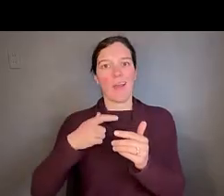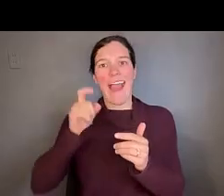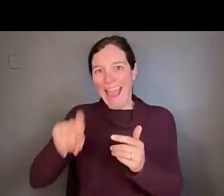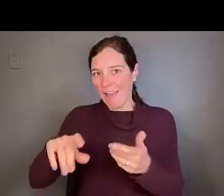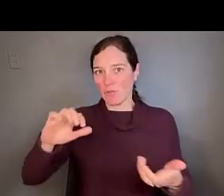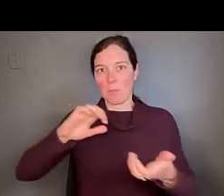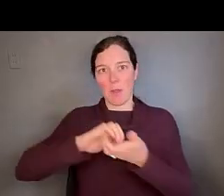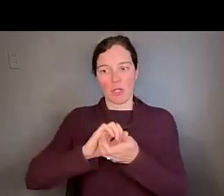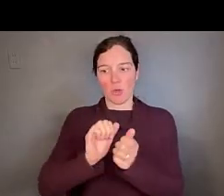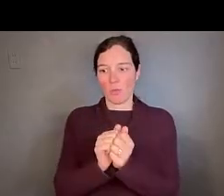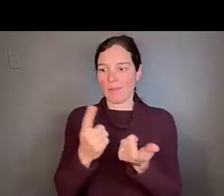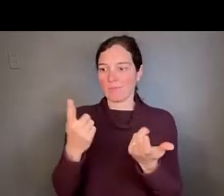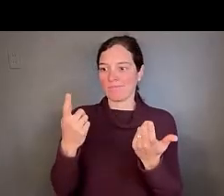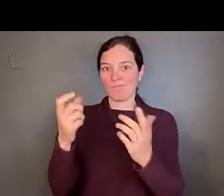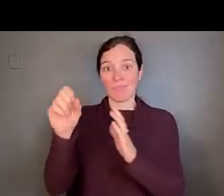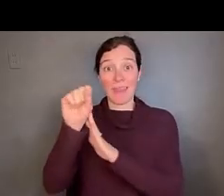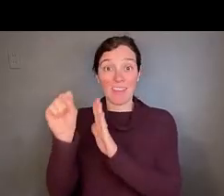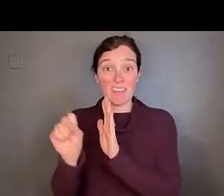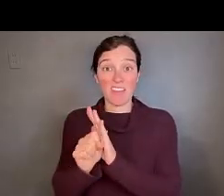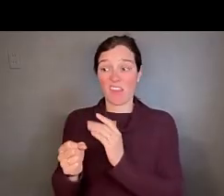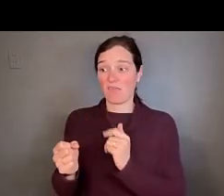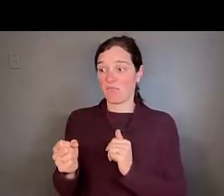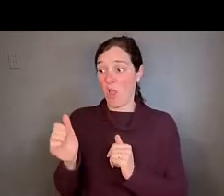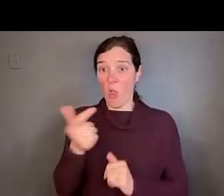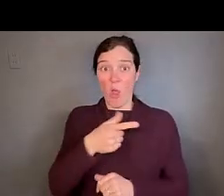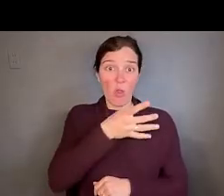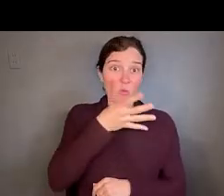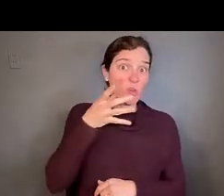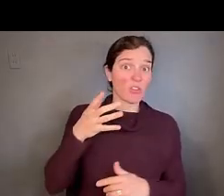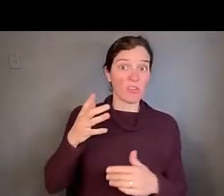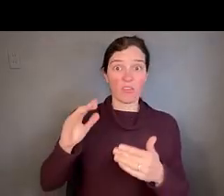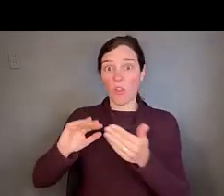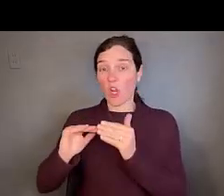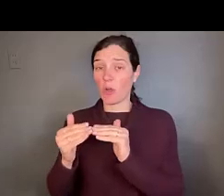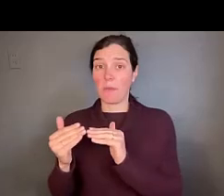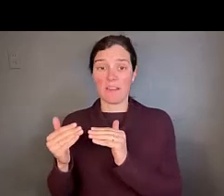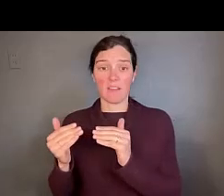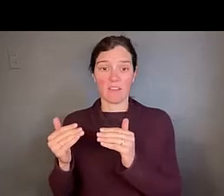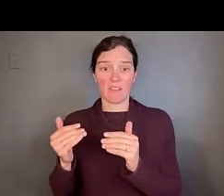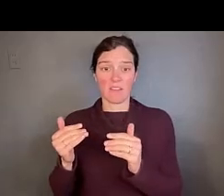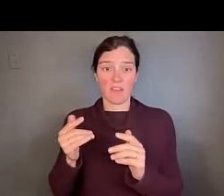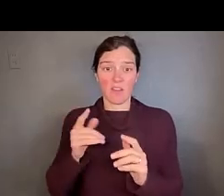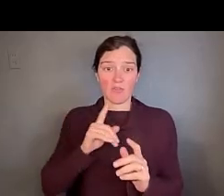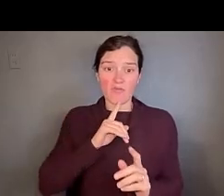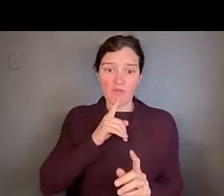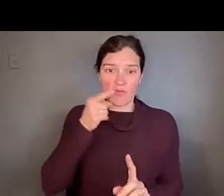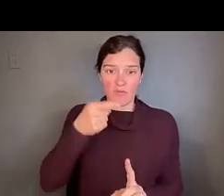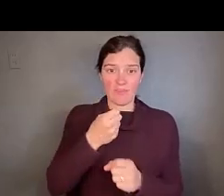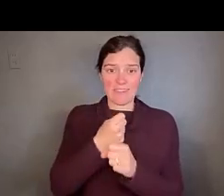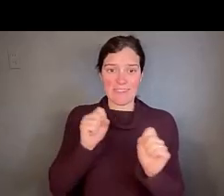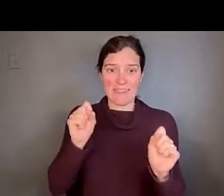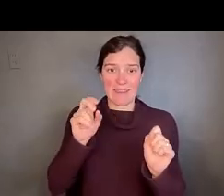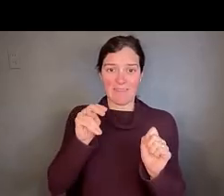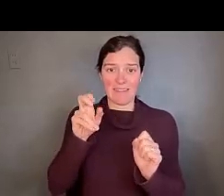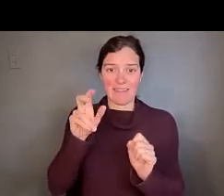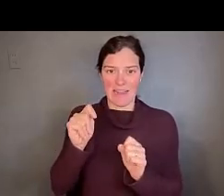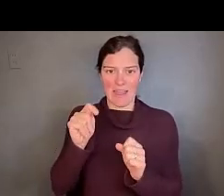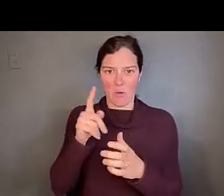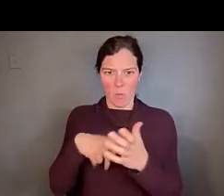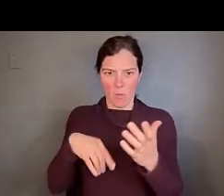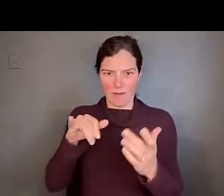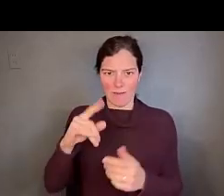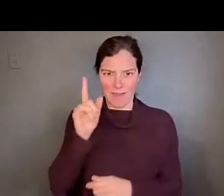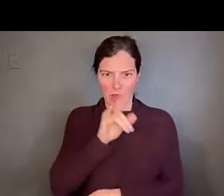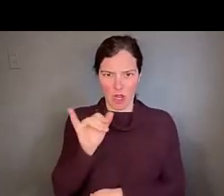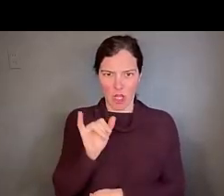with the state, with all the rurals, urbans, true safety net, defining what does that look like in